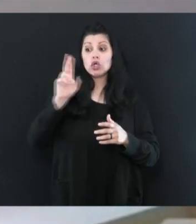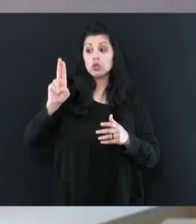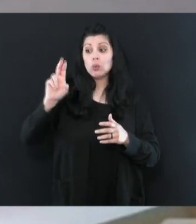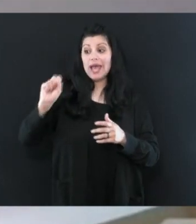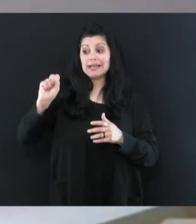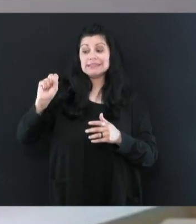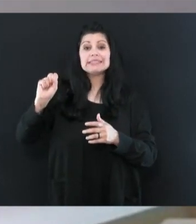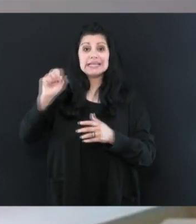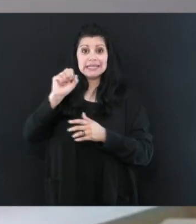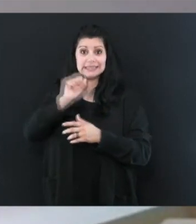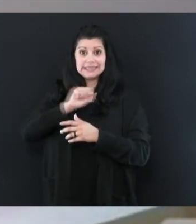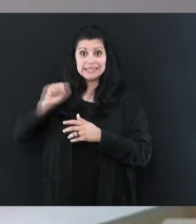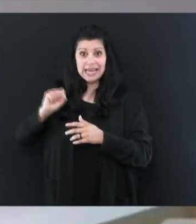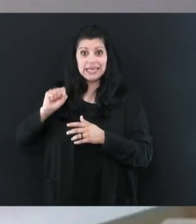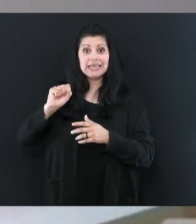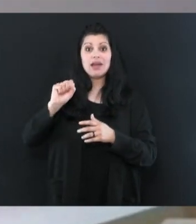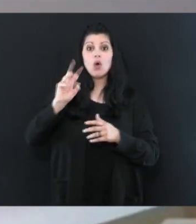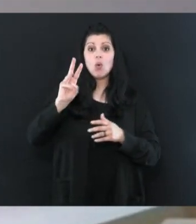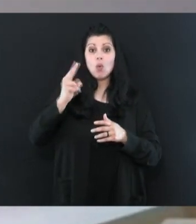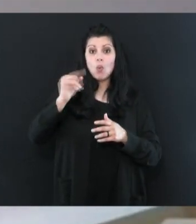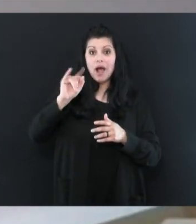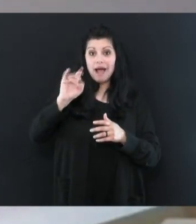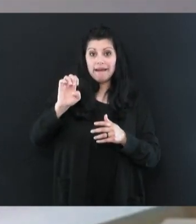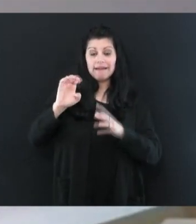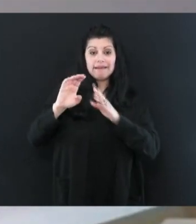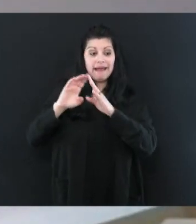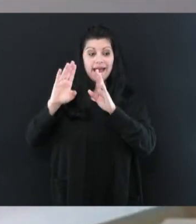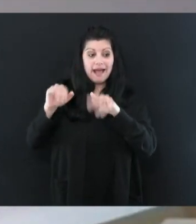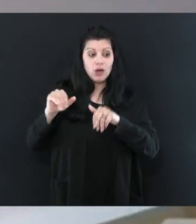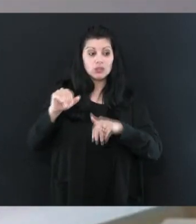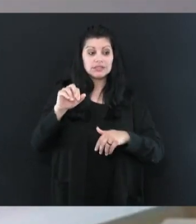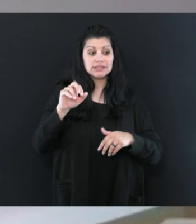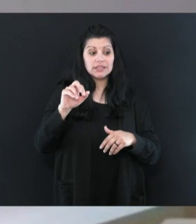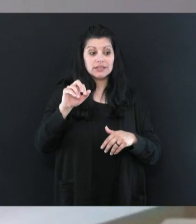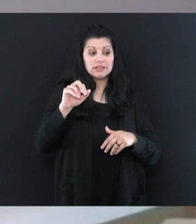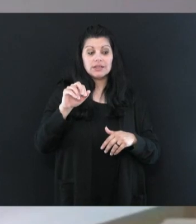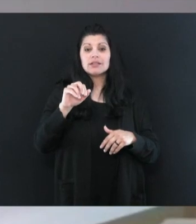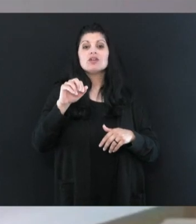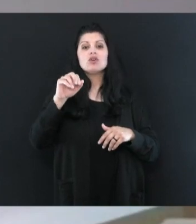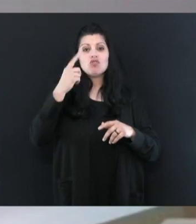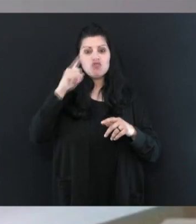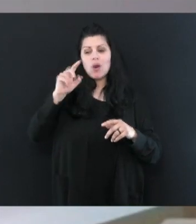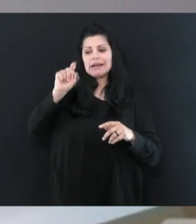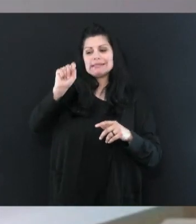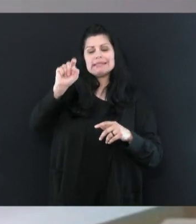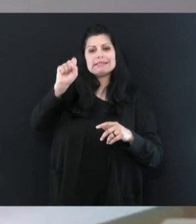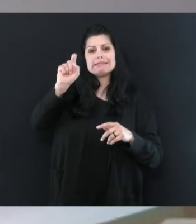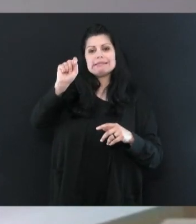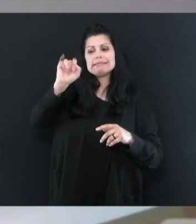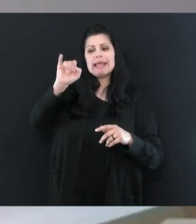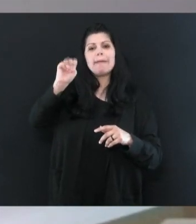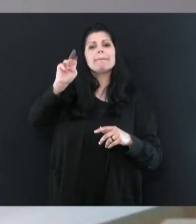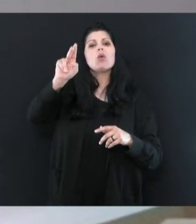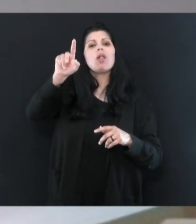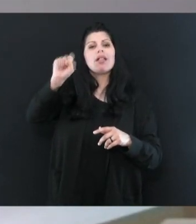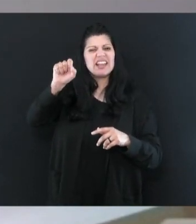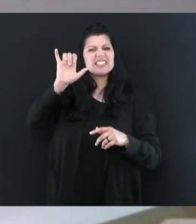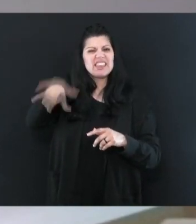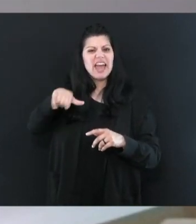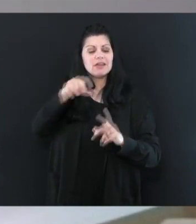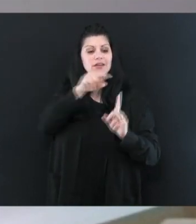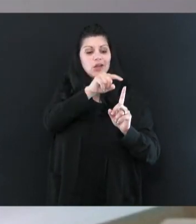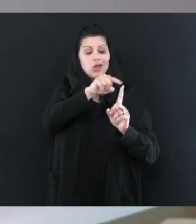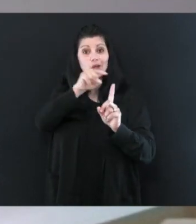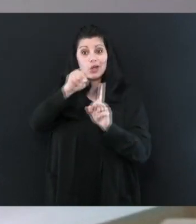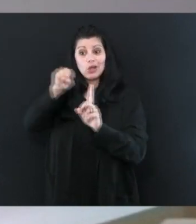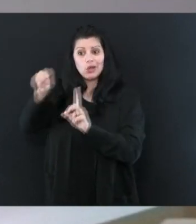House. Last night, the president tweeted something that indicated negotiations should stop until after the election.